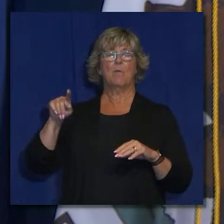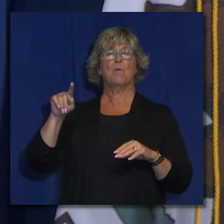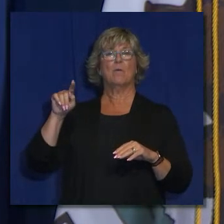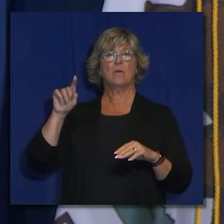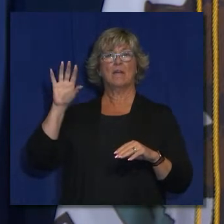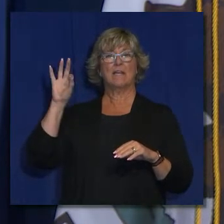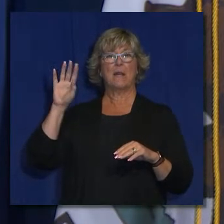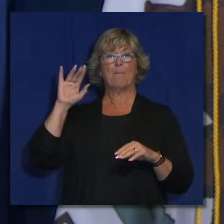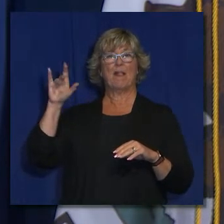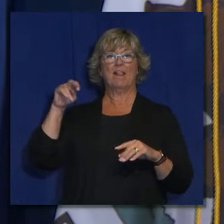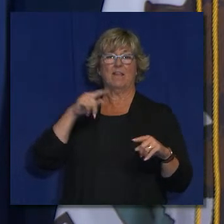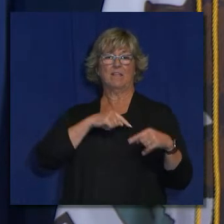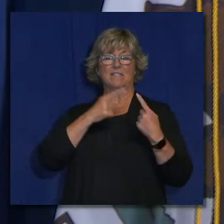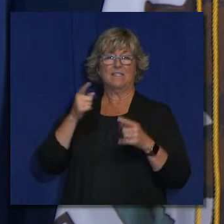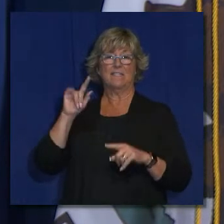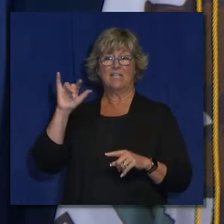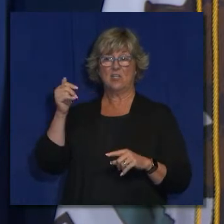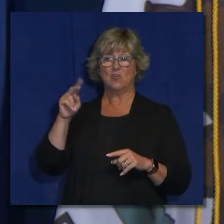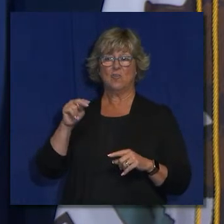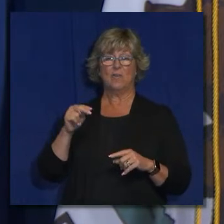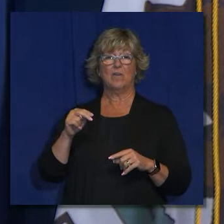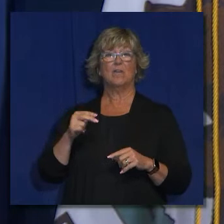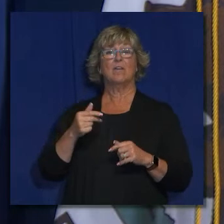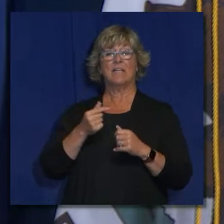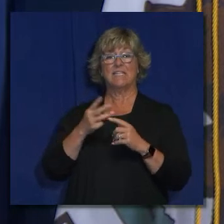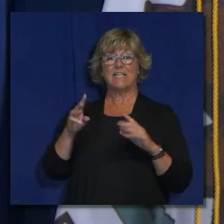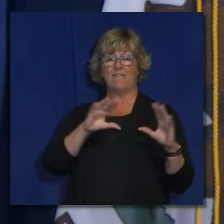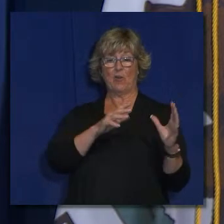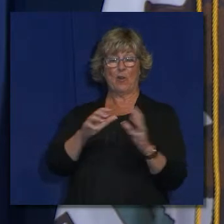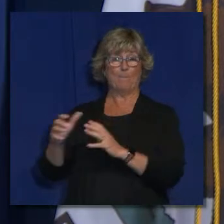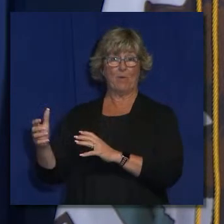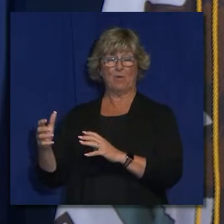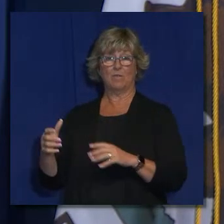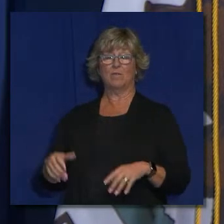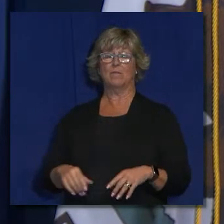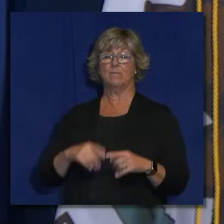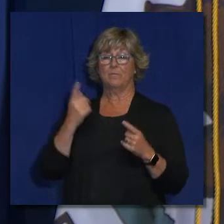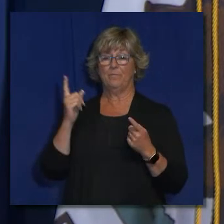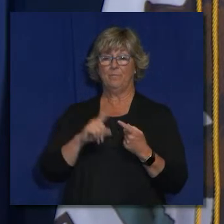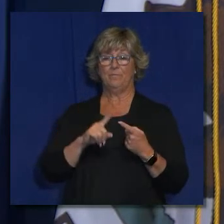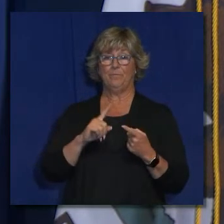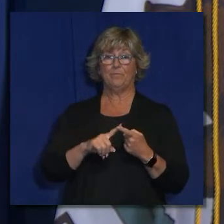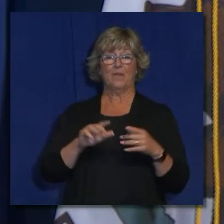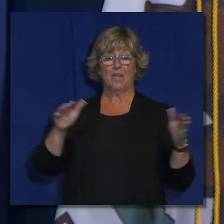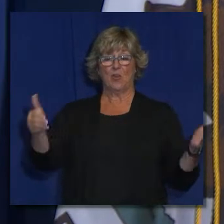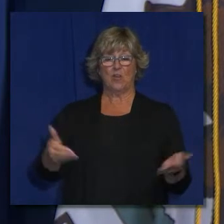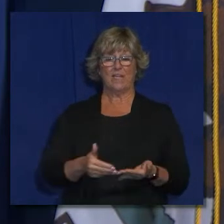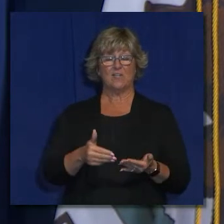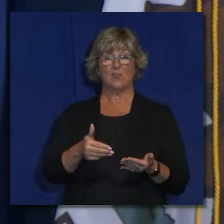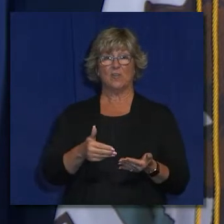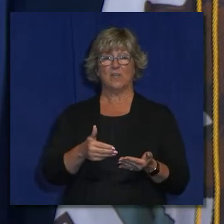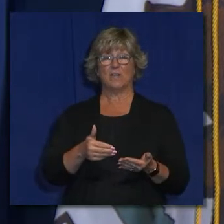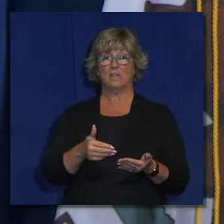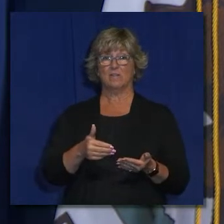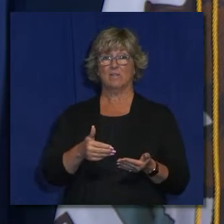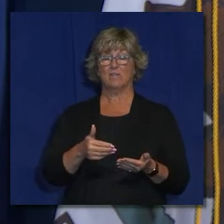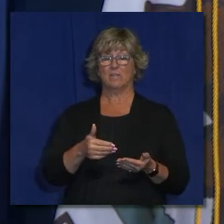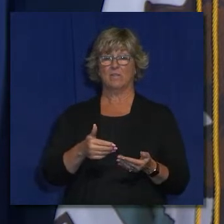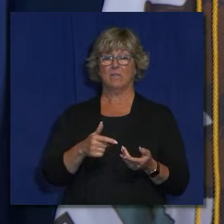since January. That includes several components. One of them that's in the introduction chapter is